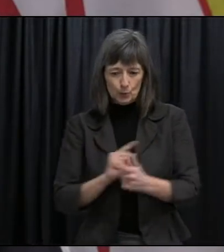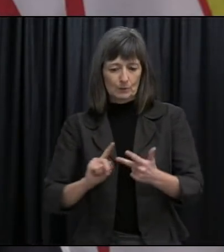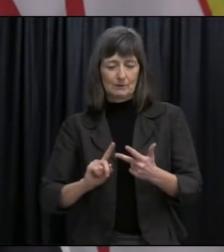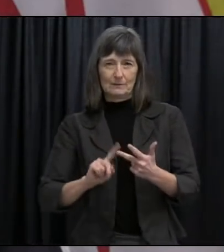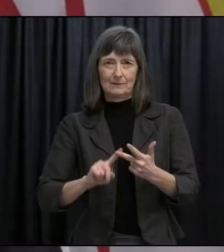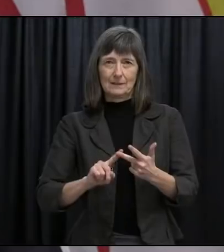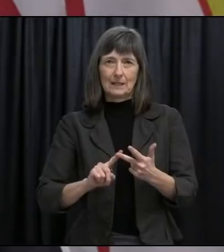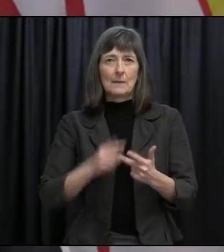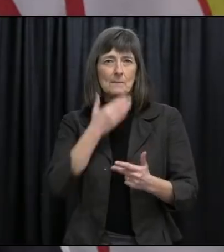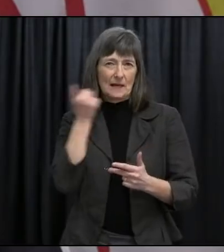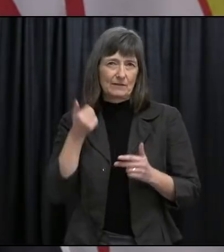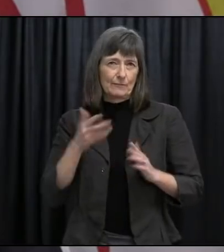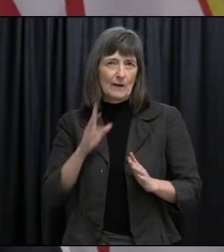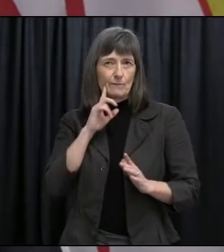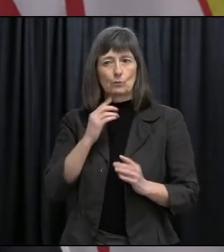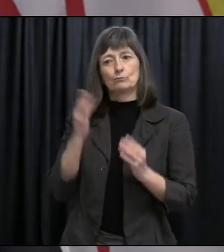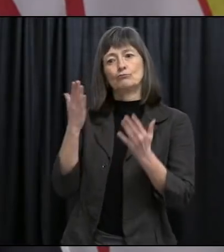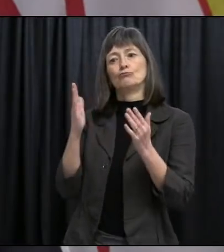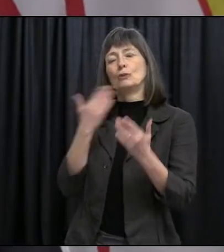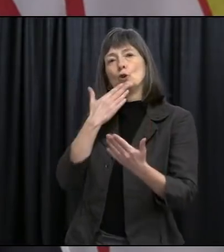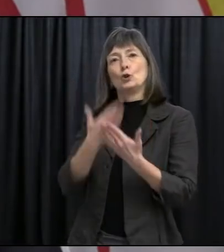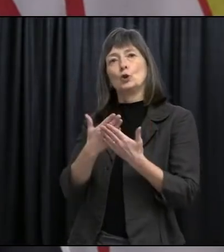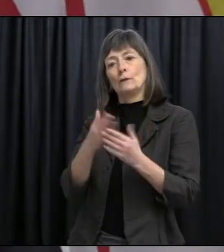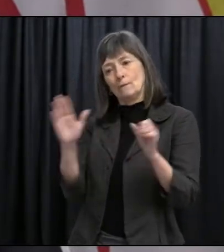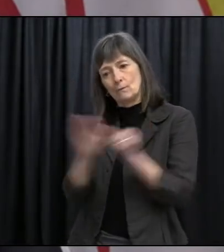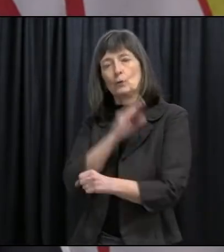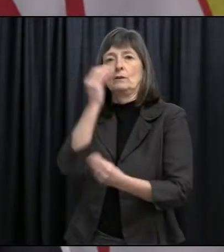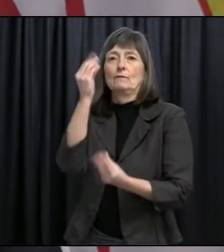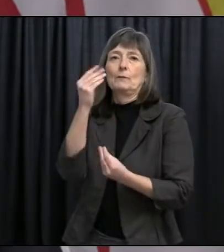most effective way to give us the information that we need.